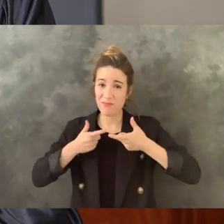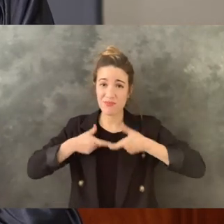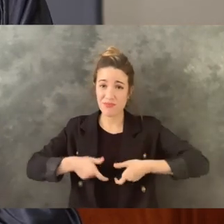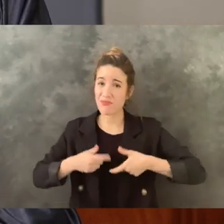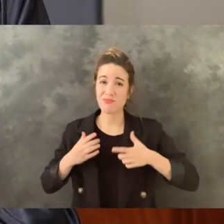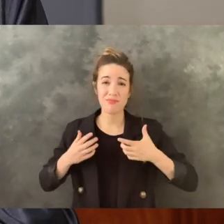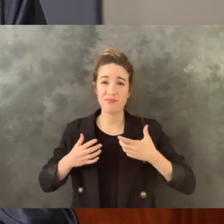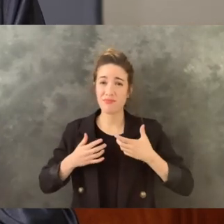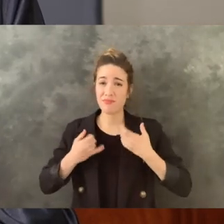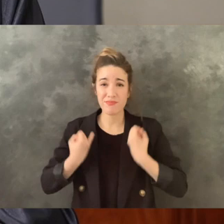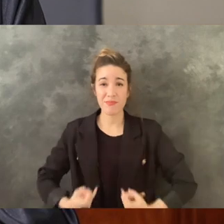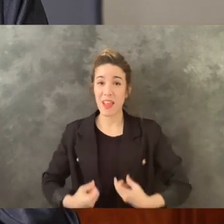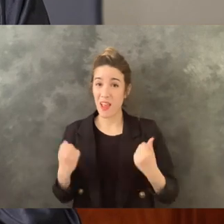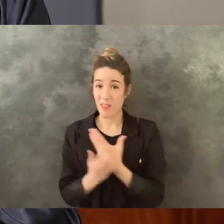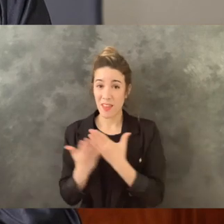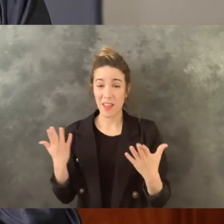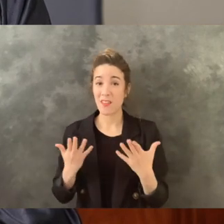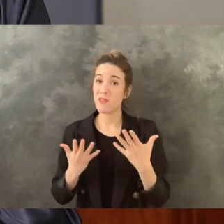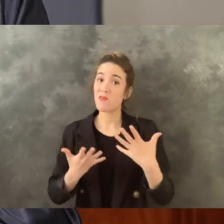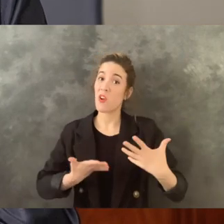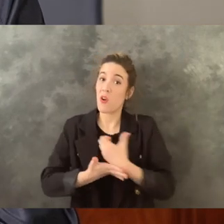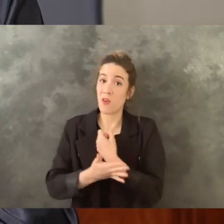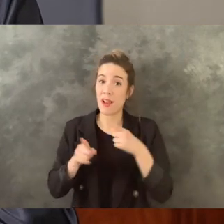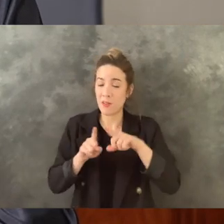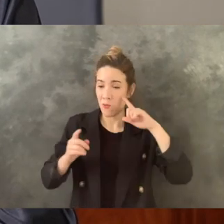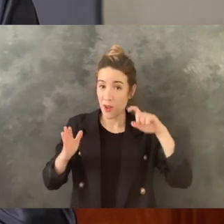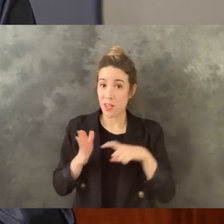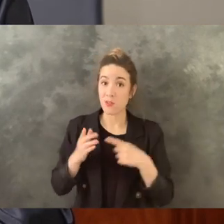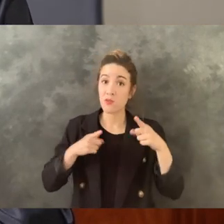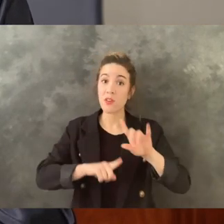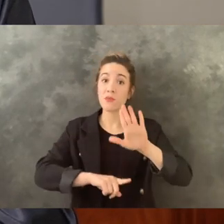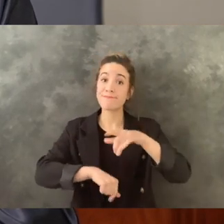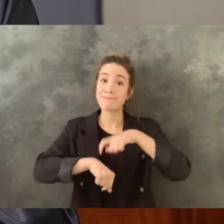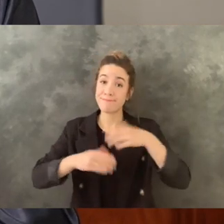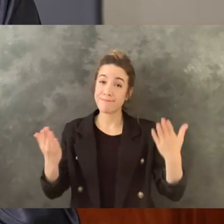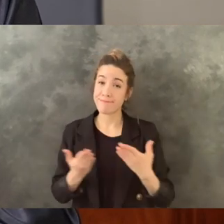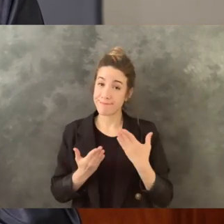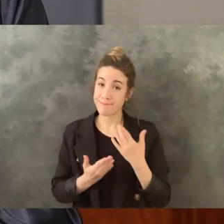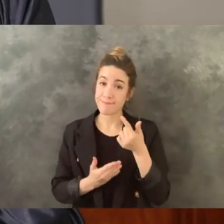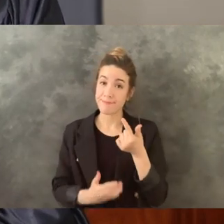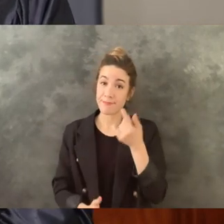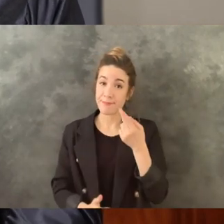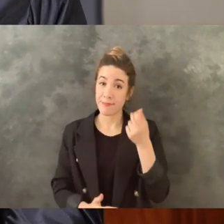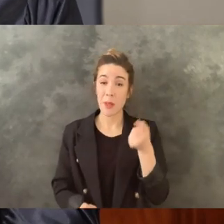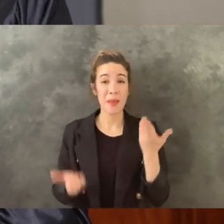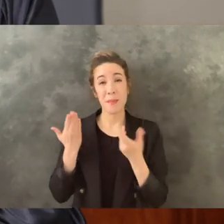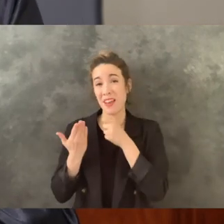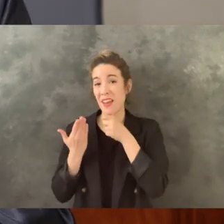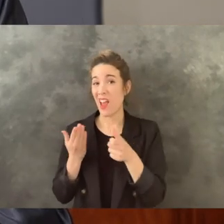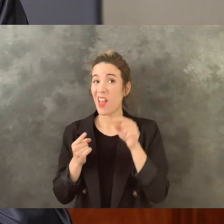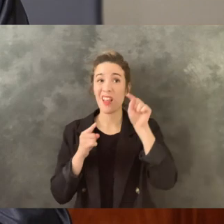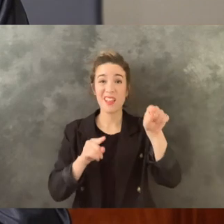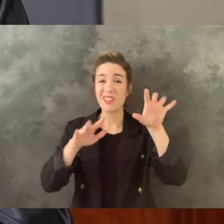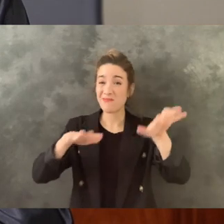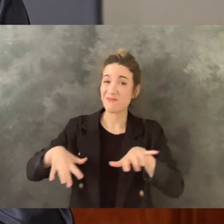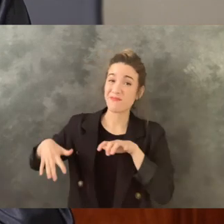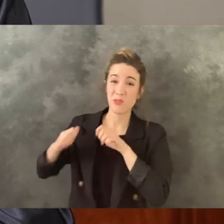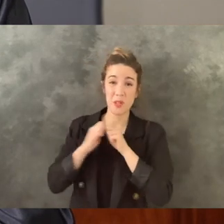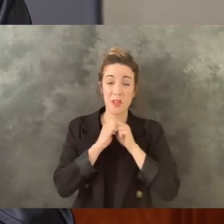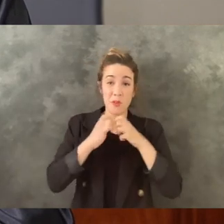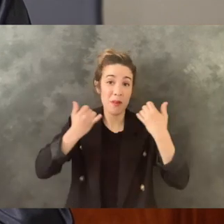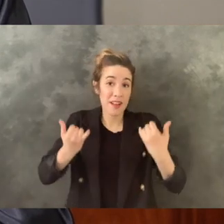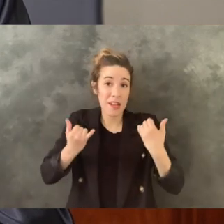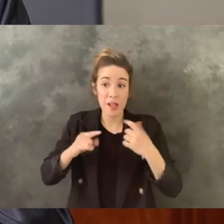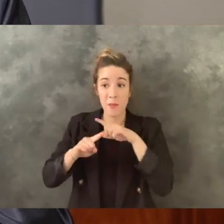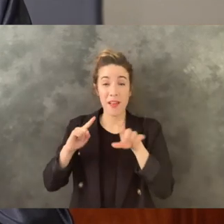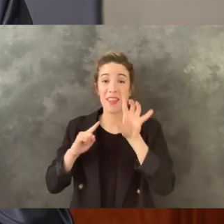of the things that you've earned as recognition during your time here at Gulf High School. We may not be at the main hall together right now,